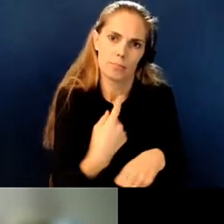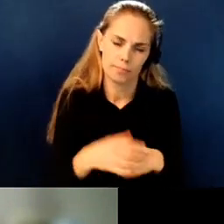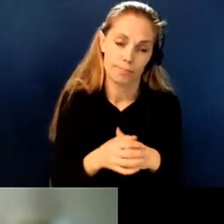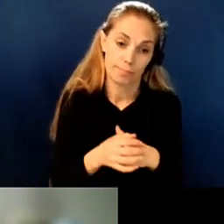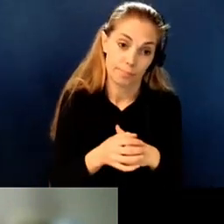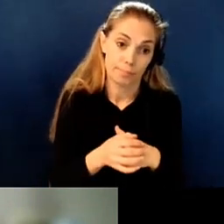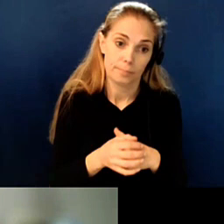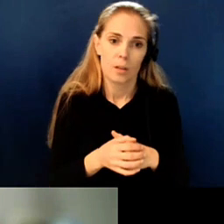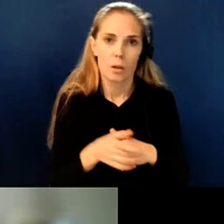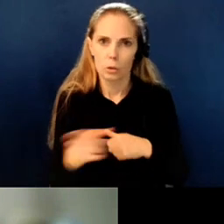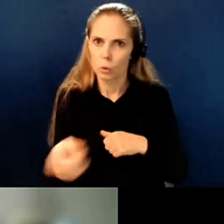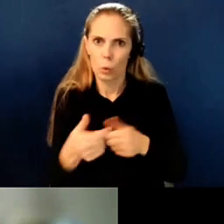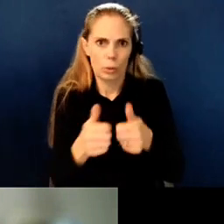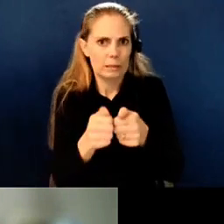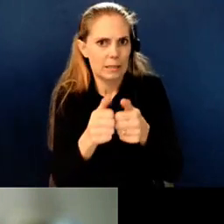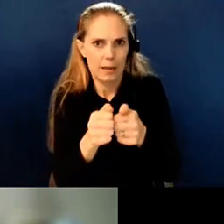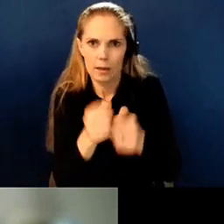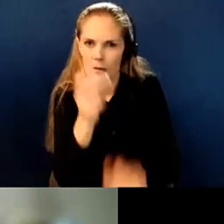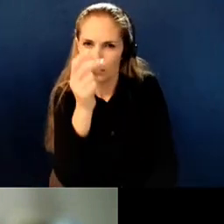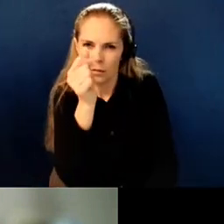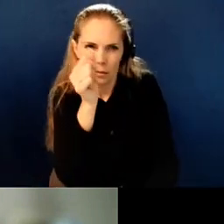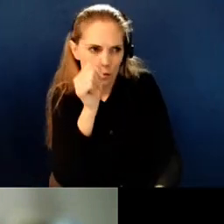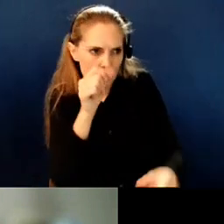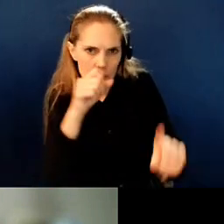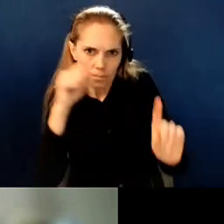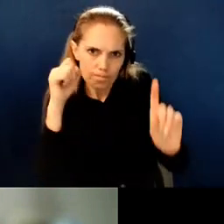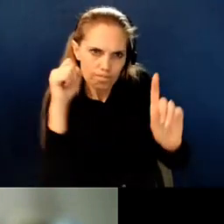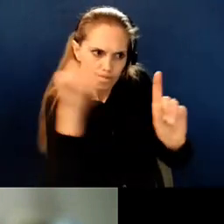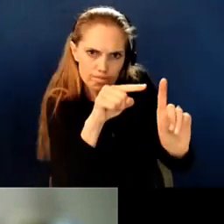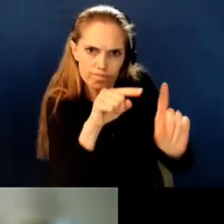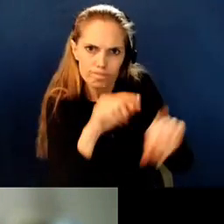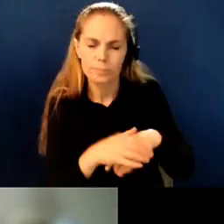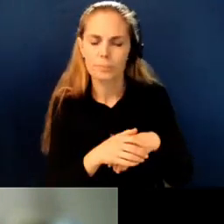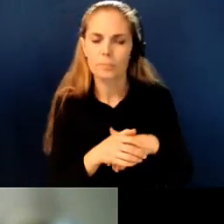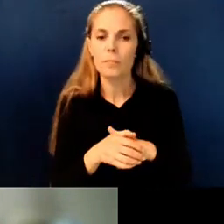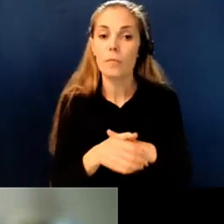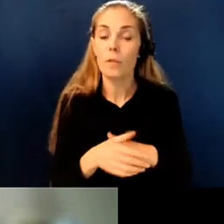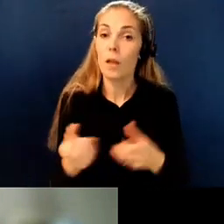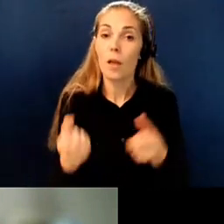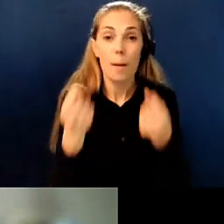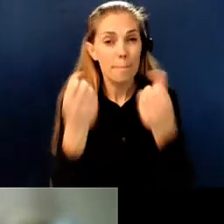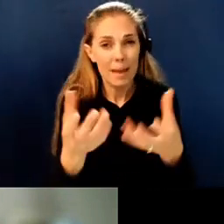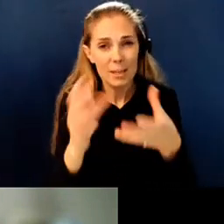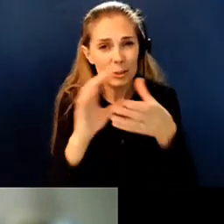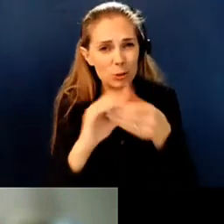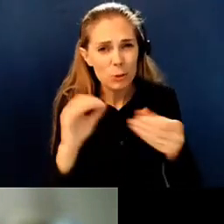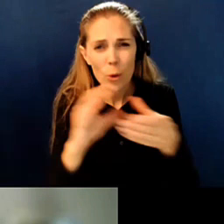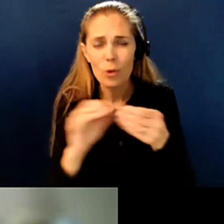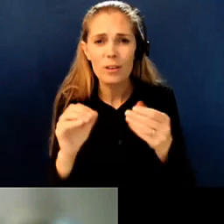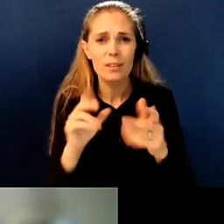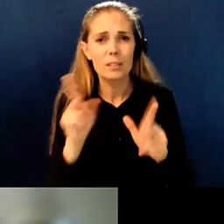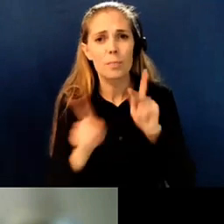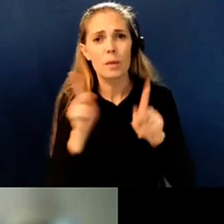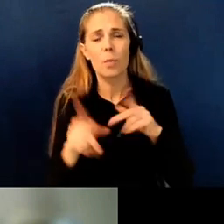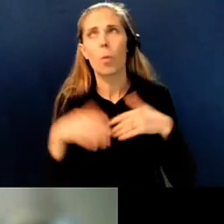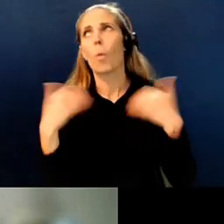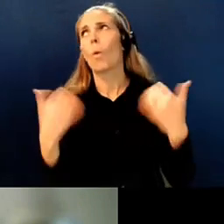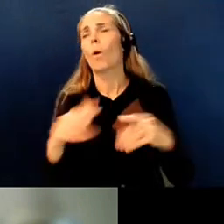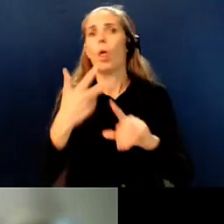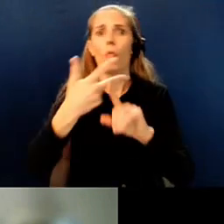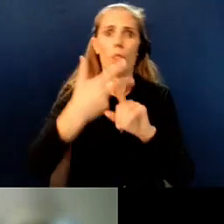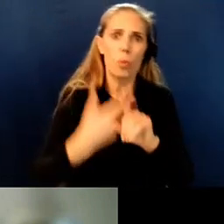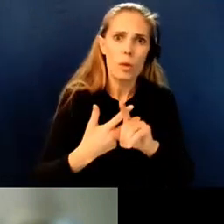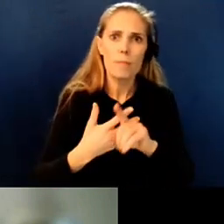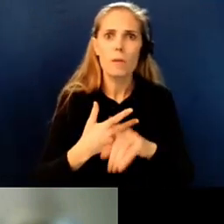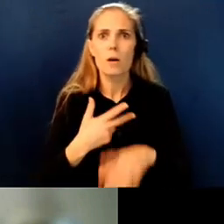right? We have so many stories where people will say, hey, we reached finally that person we've been trying to reach for 3 months. We sent them a text. They got